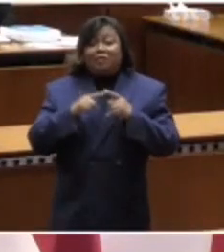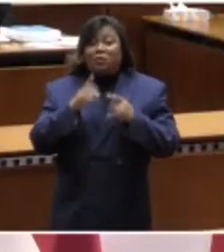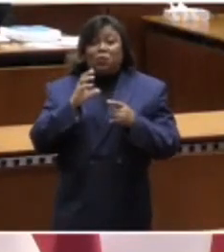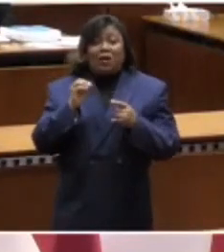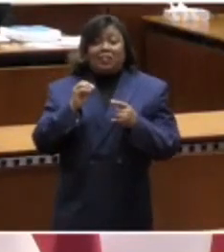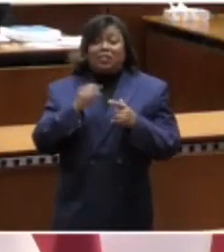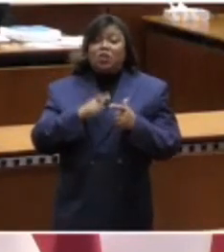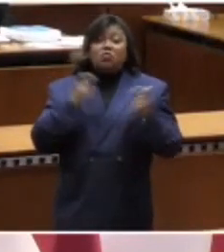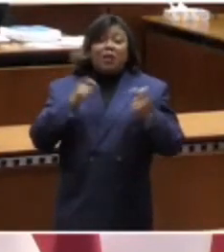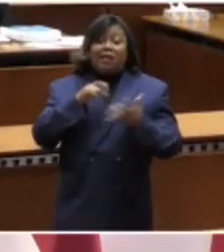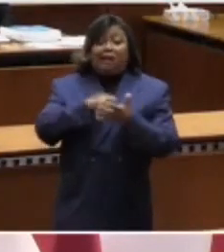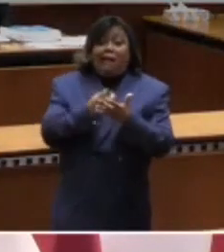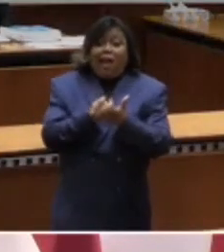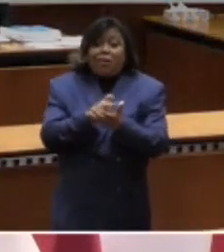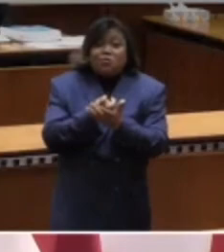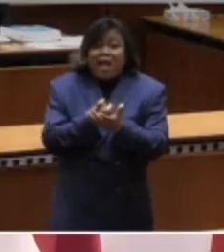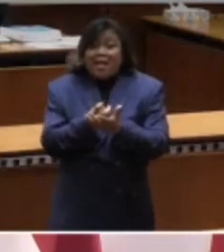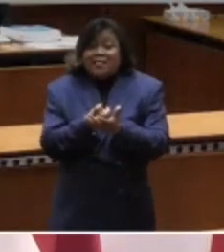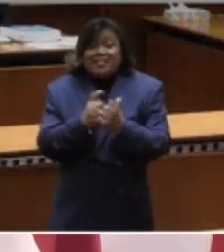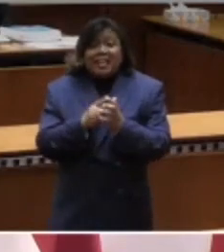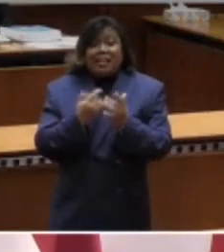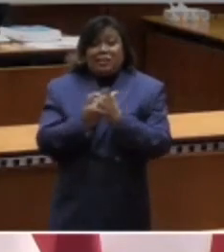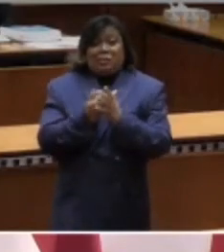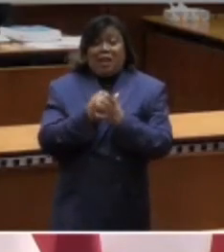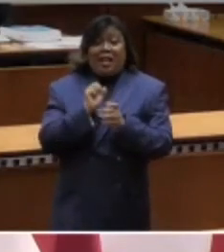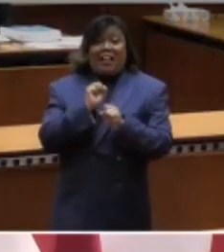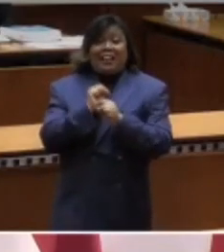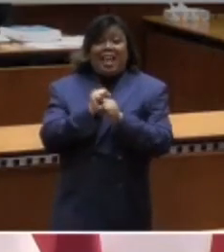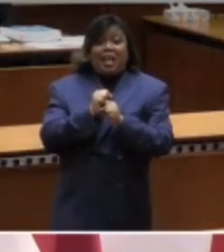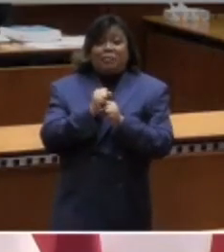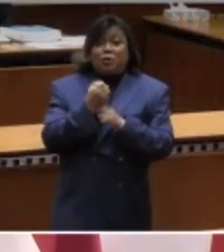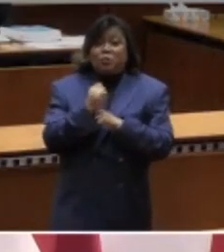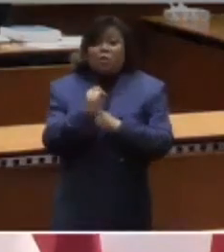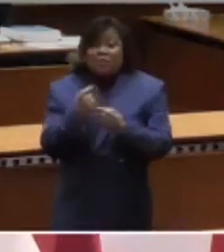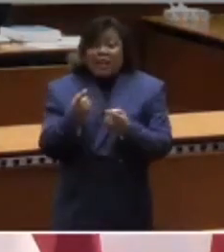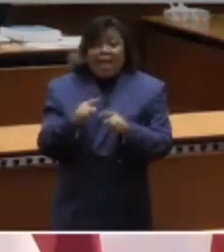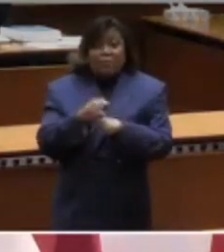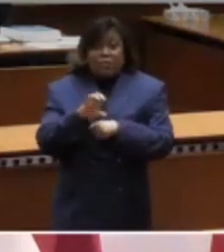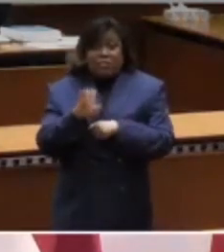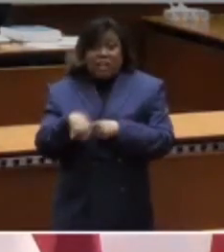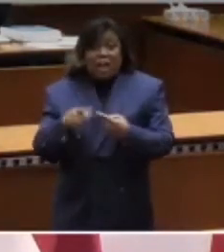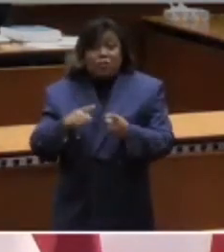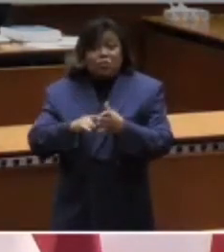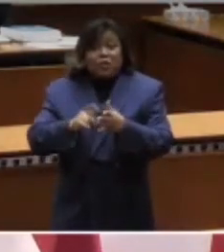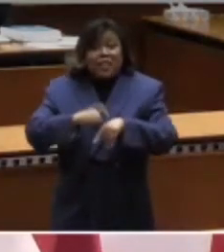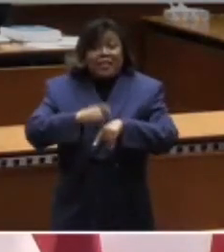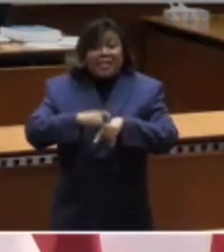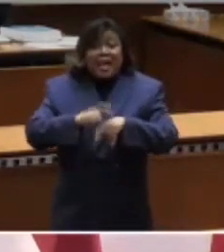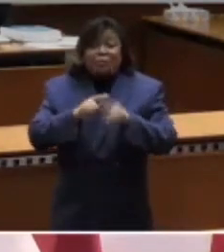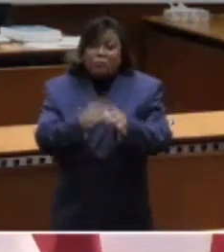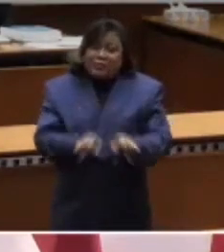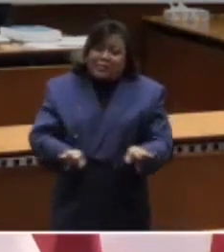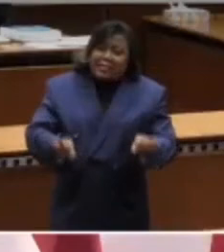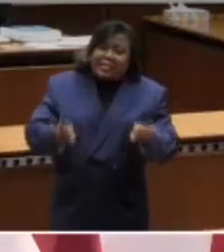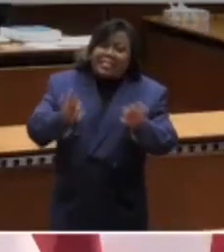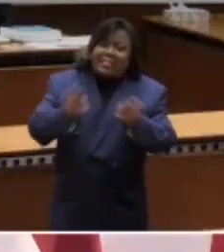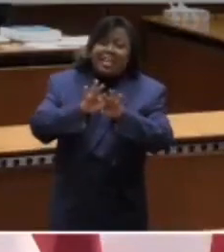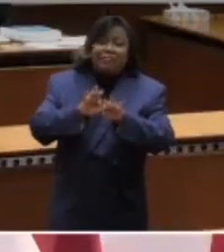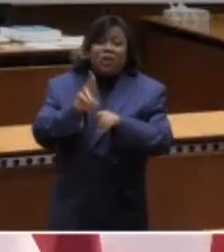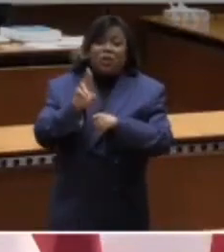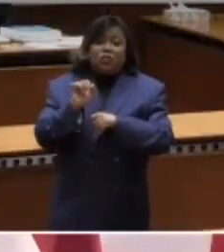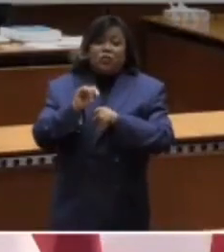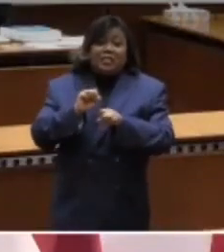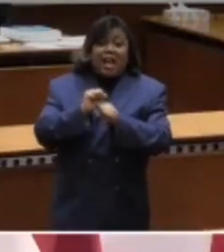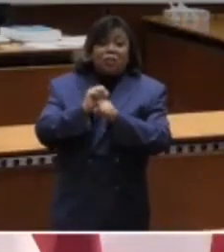was great unrest. The modern labor movement took root in Chicago during that time with a significant